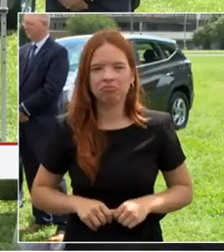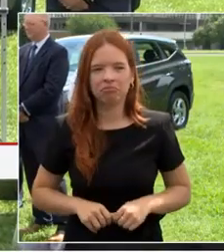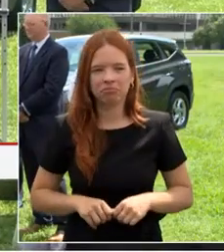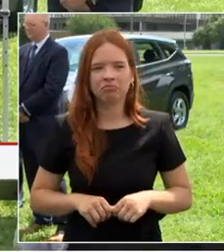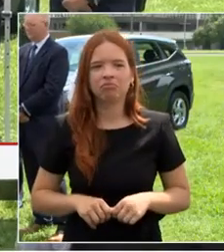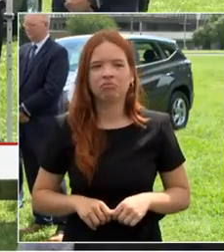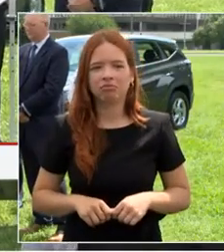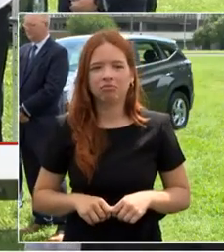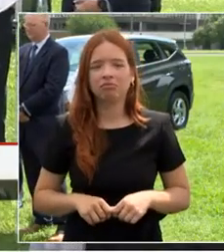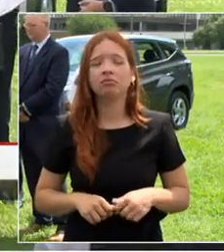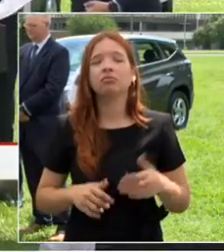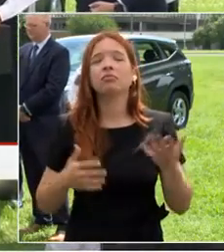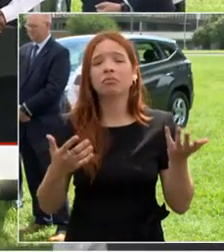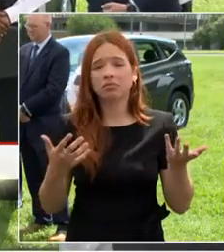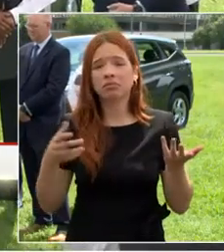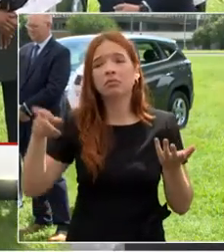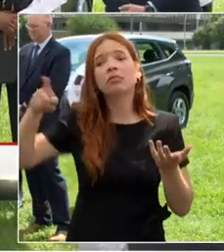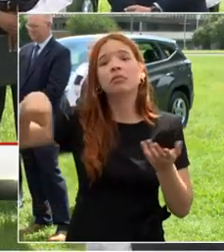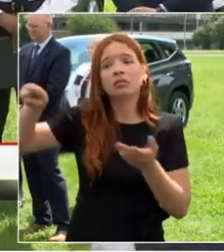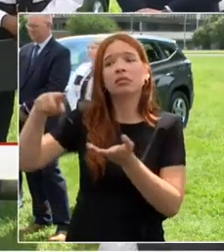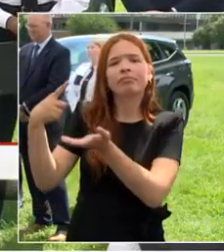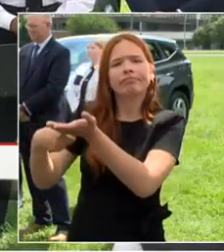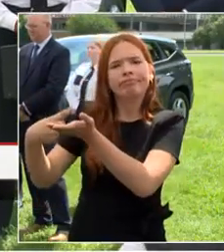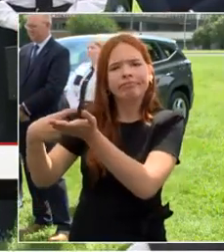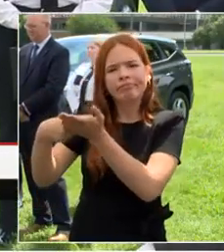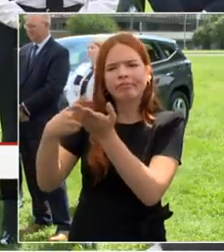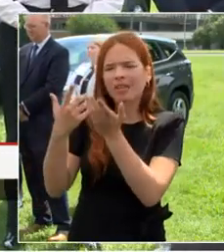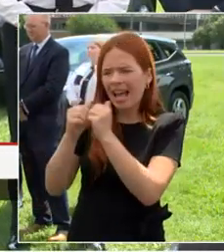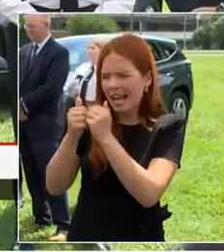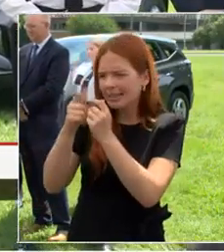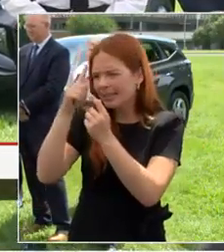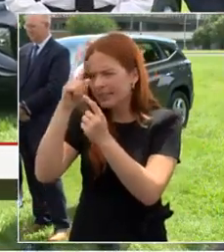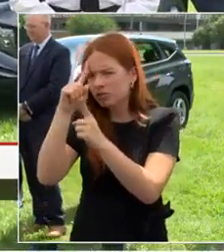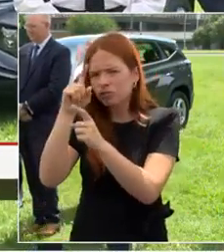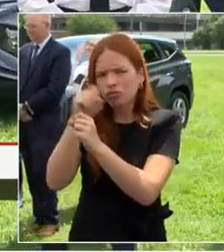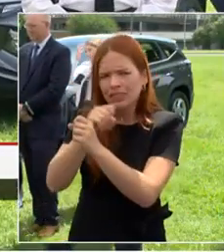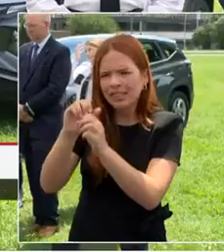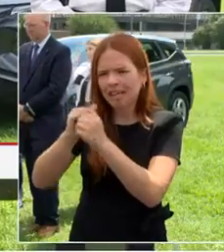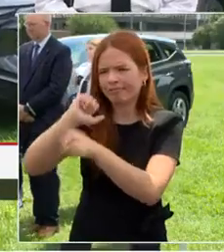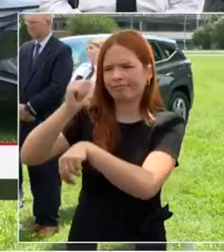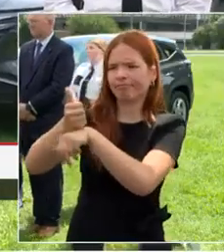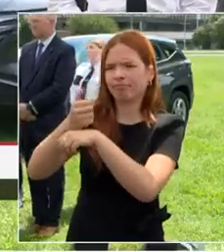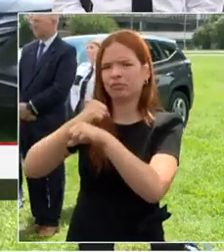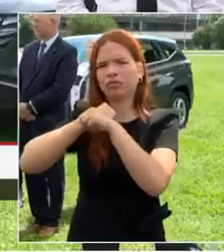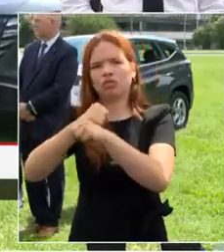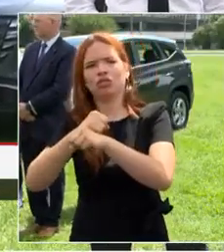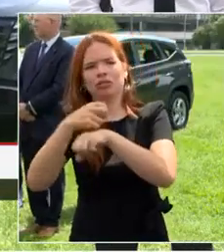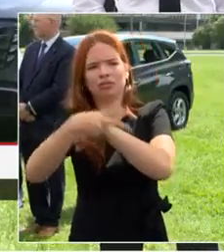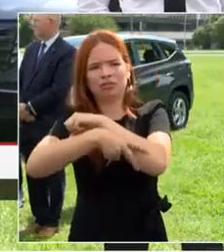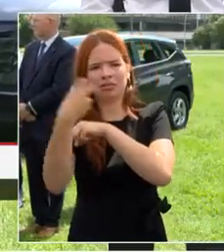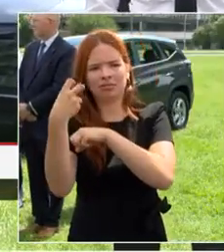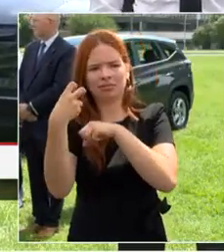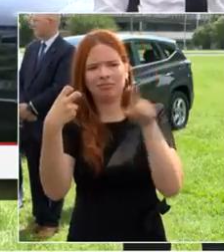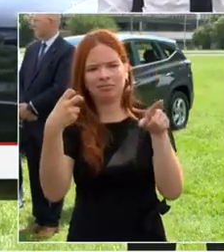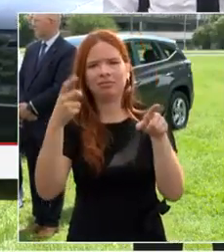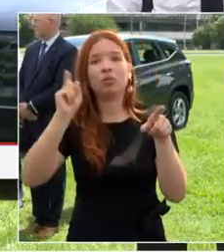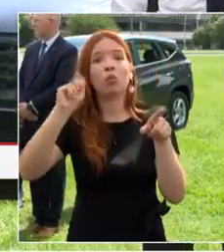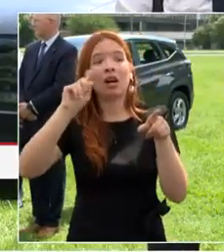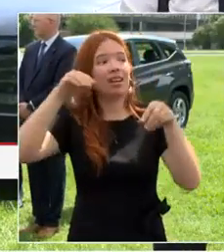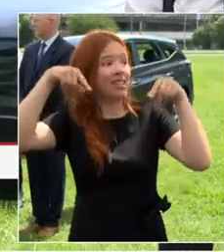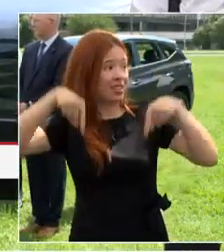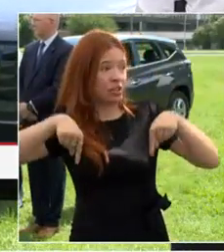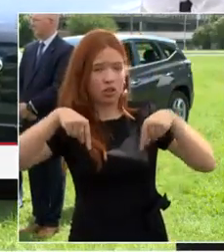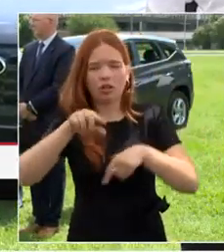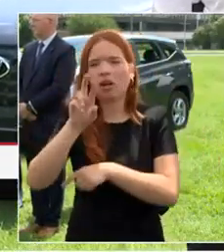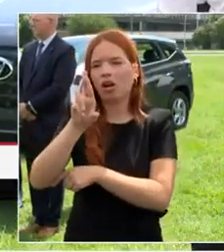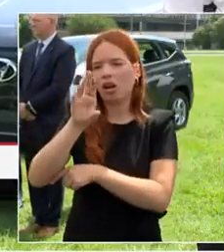talk about an initiative that we are going to that they will roll out here at RFK this week to